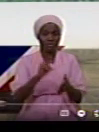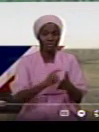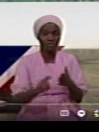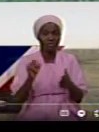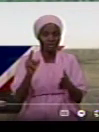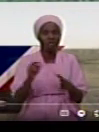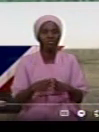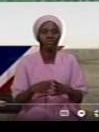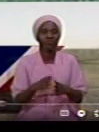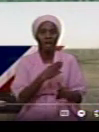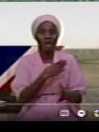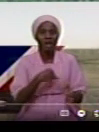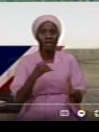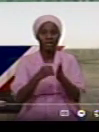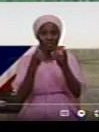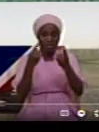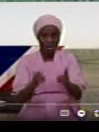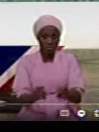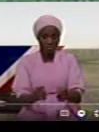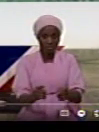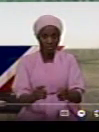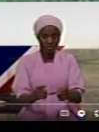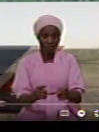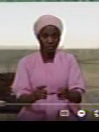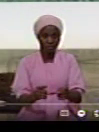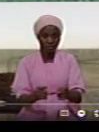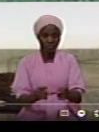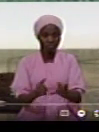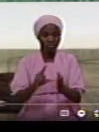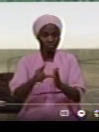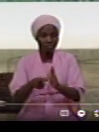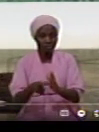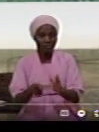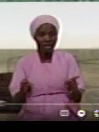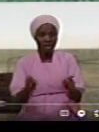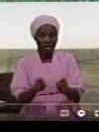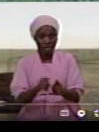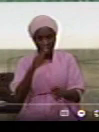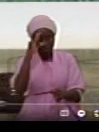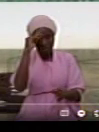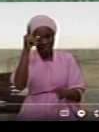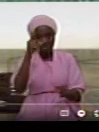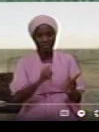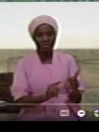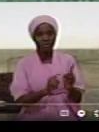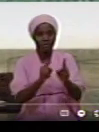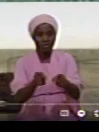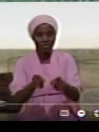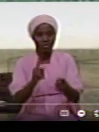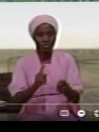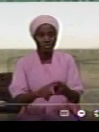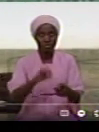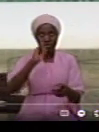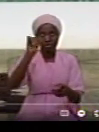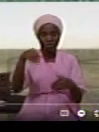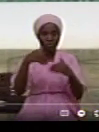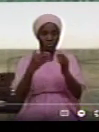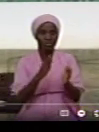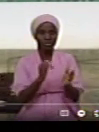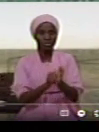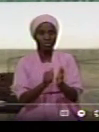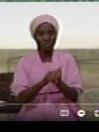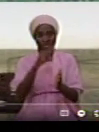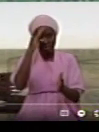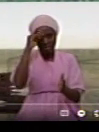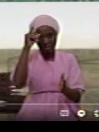And it came to pass, as he went to Jerusalem, that he passed through the